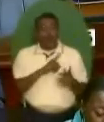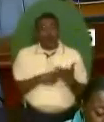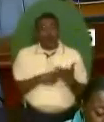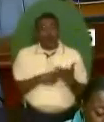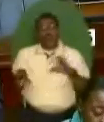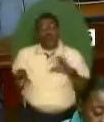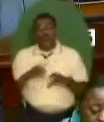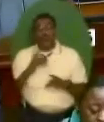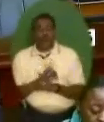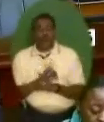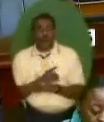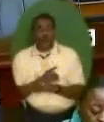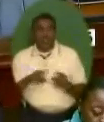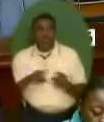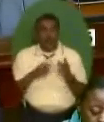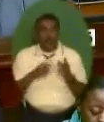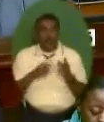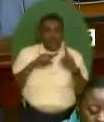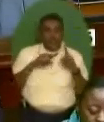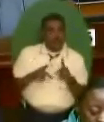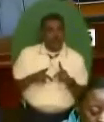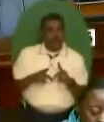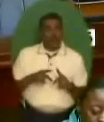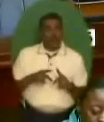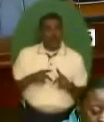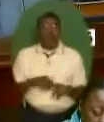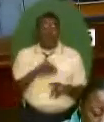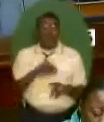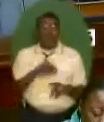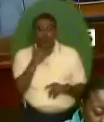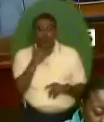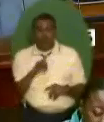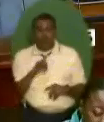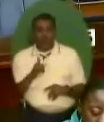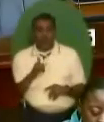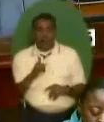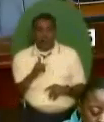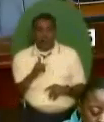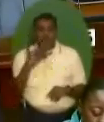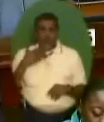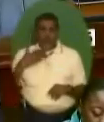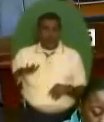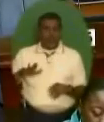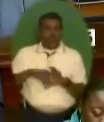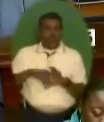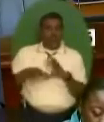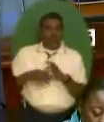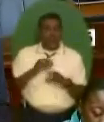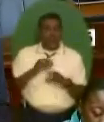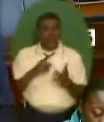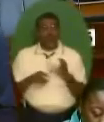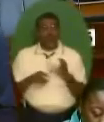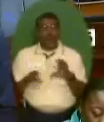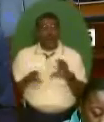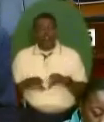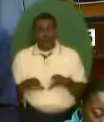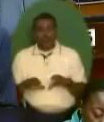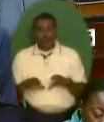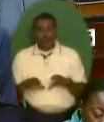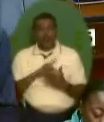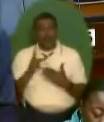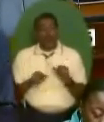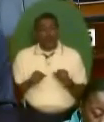well as reporting, the most glaring is that which has to do with the development program. Given the confluence